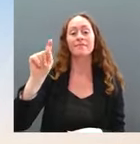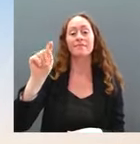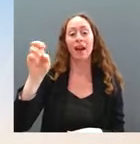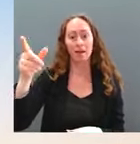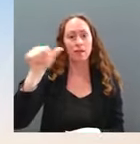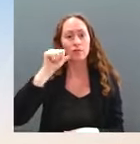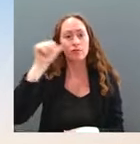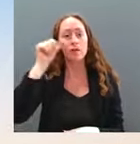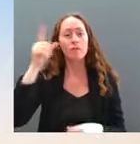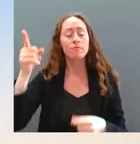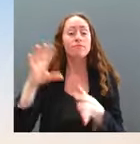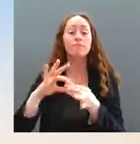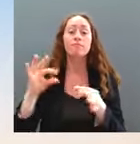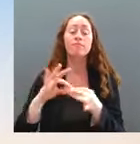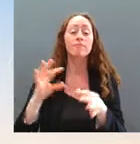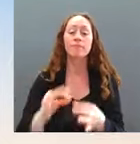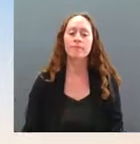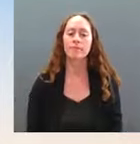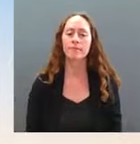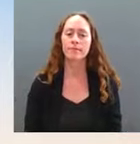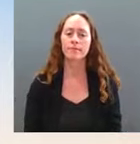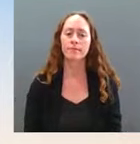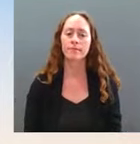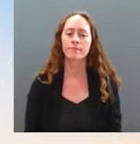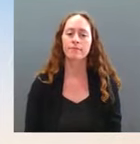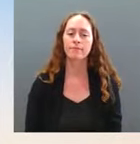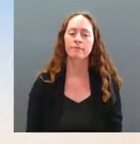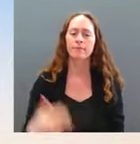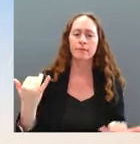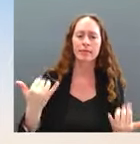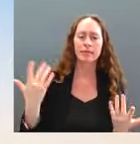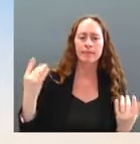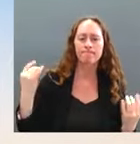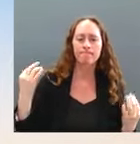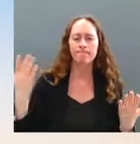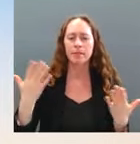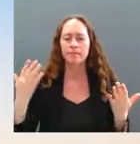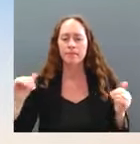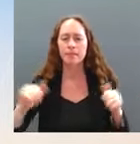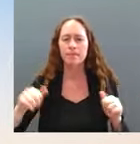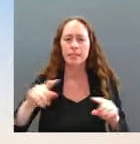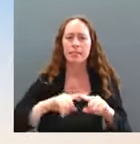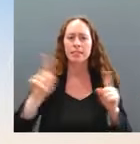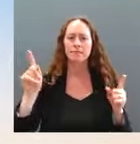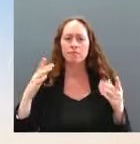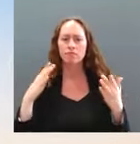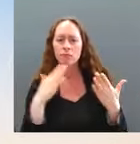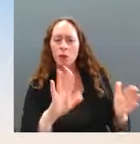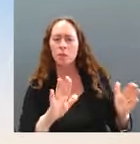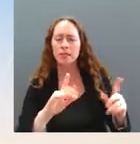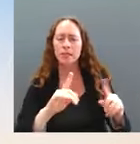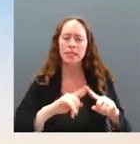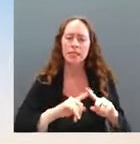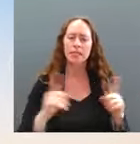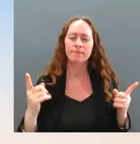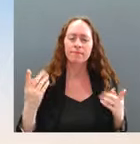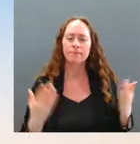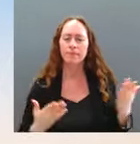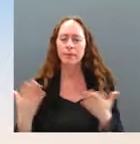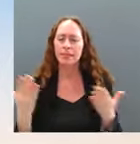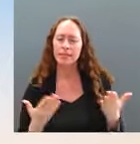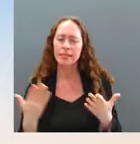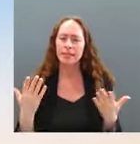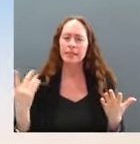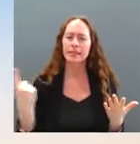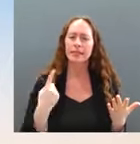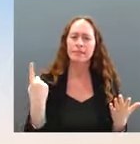larger, more sophisticated, that may be useful going forward. Is he talking about the systems that allies might have that we're trying to backfill? Or what was, for